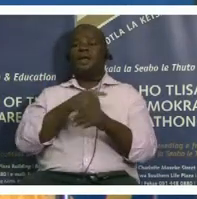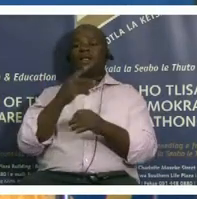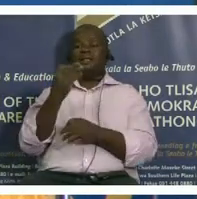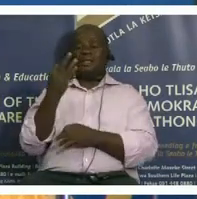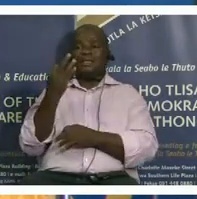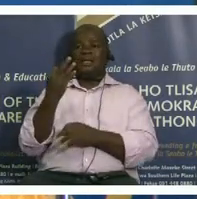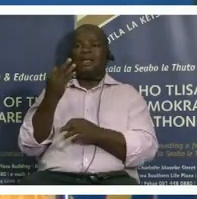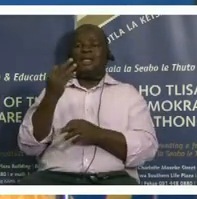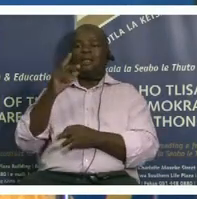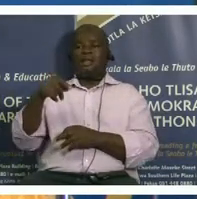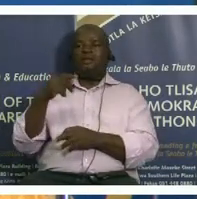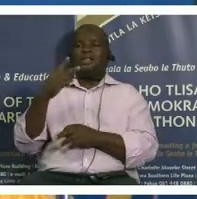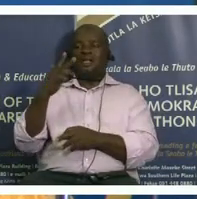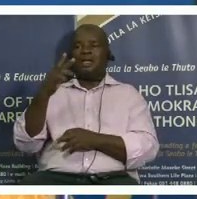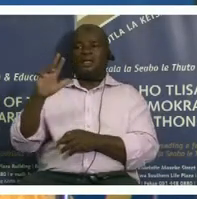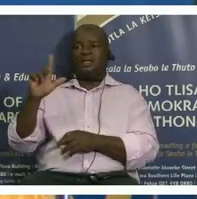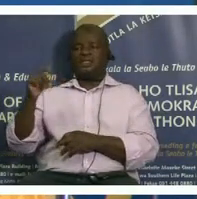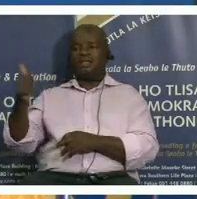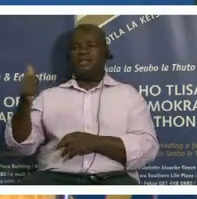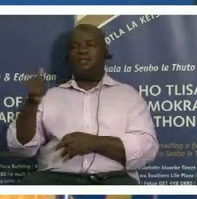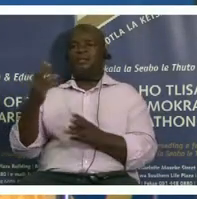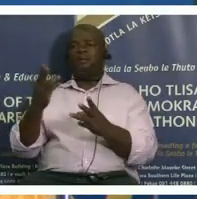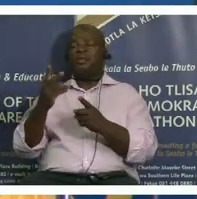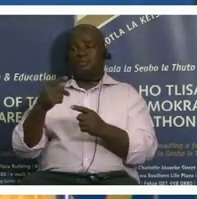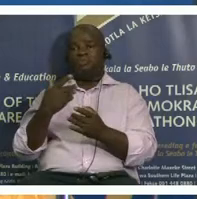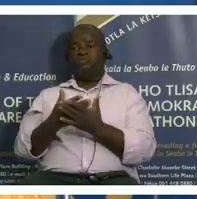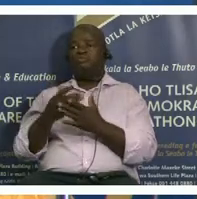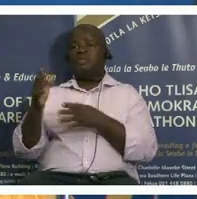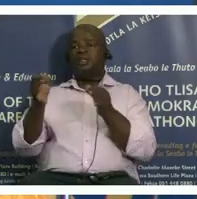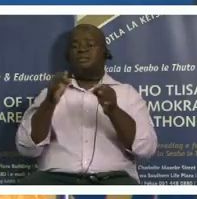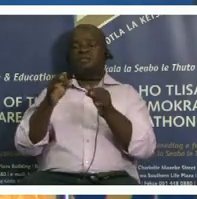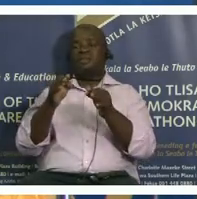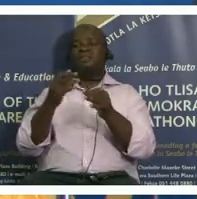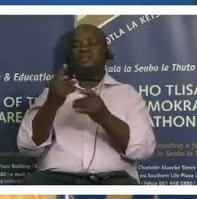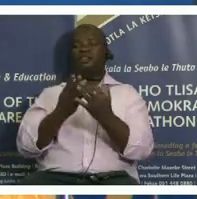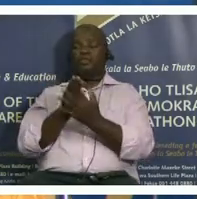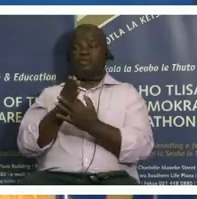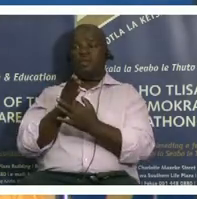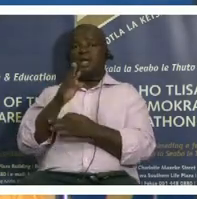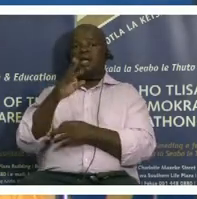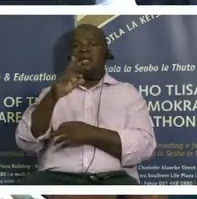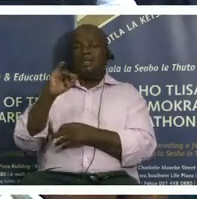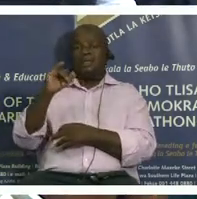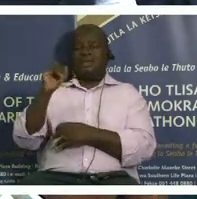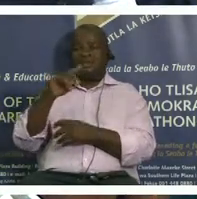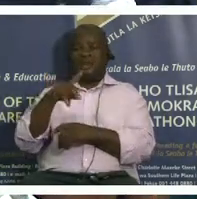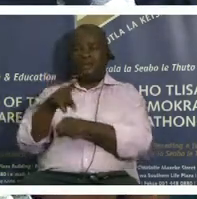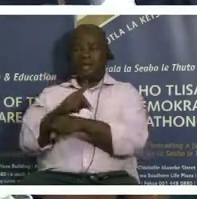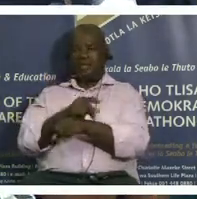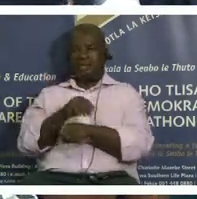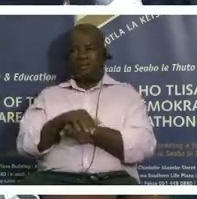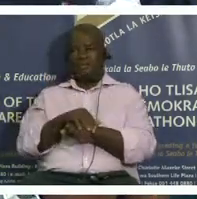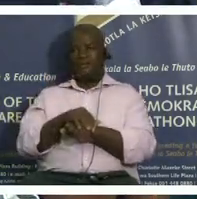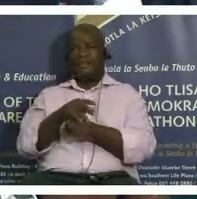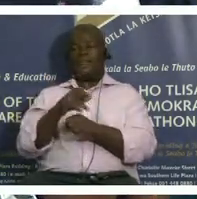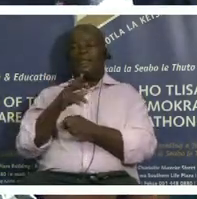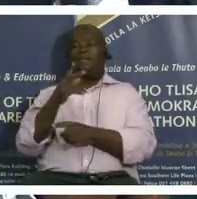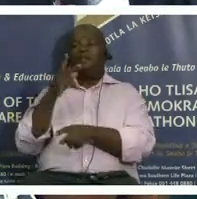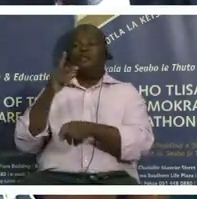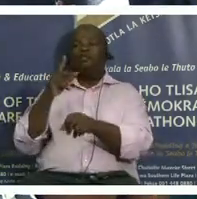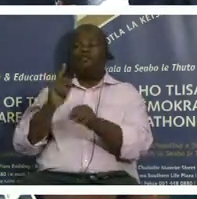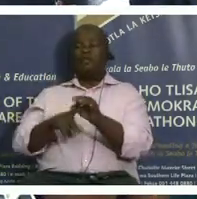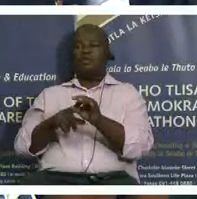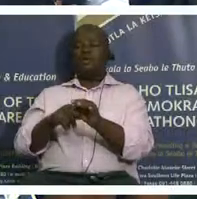3,986 people are now employed in these industrial parks. The Maluti-Apofung Special Economic